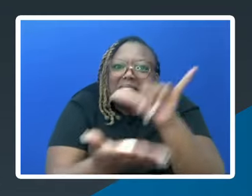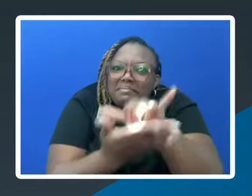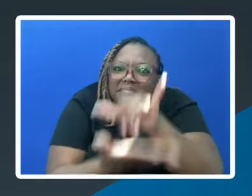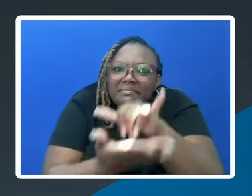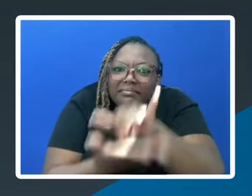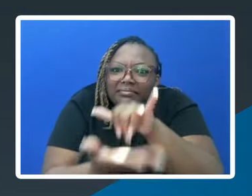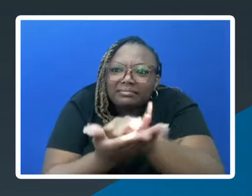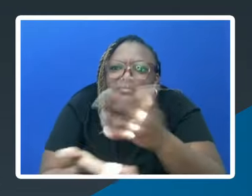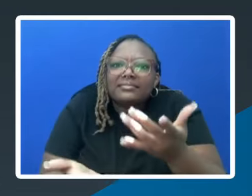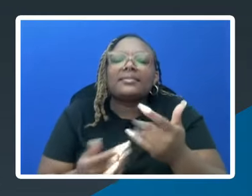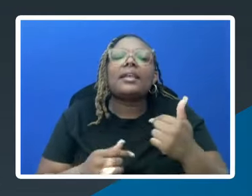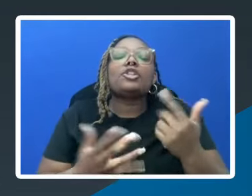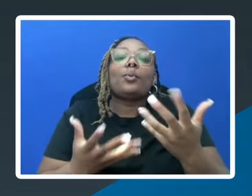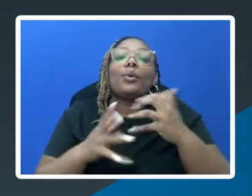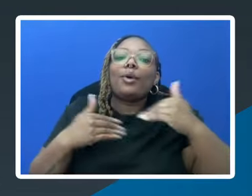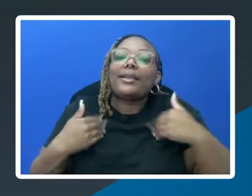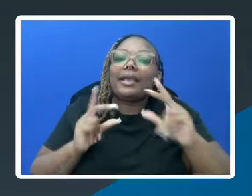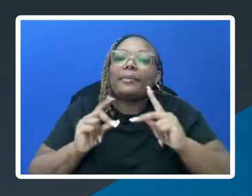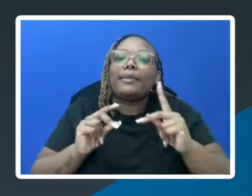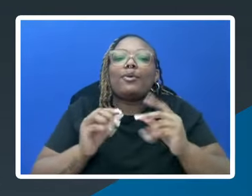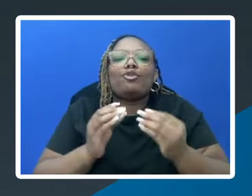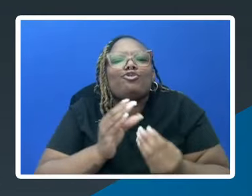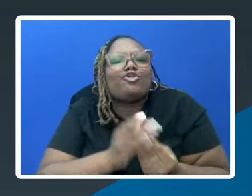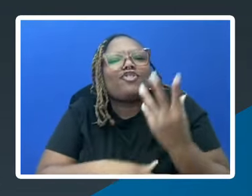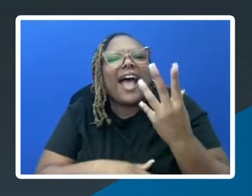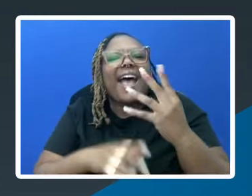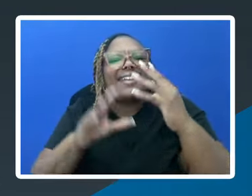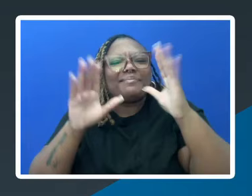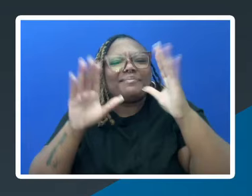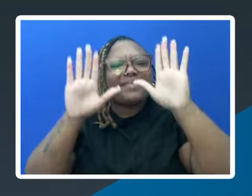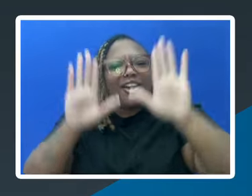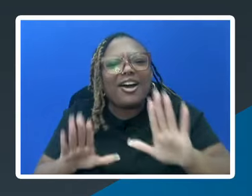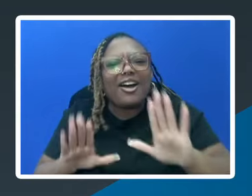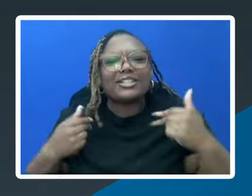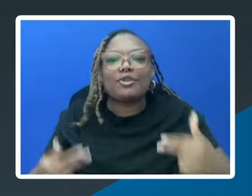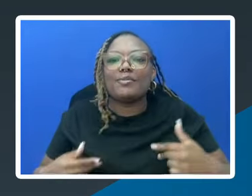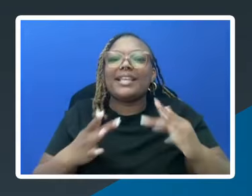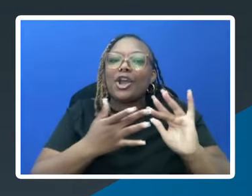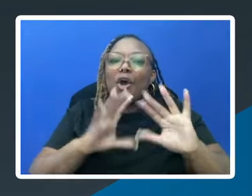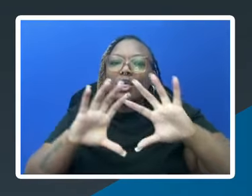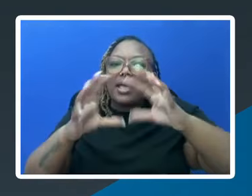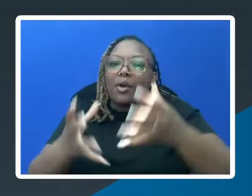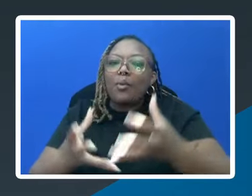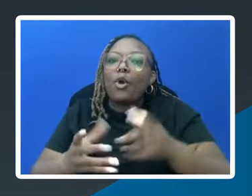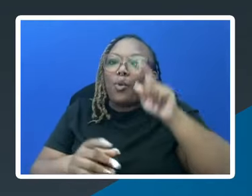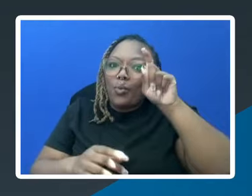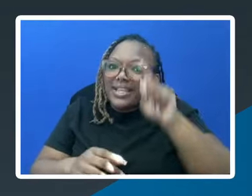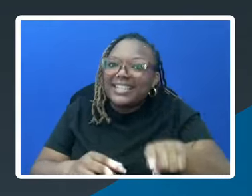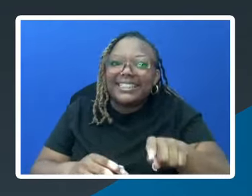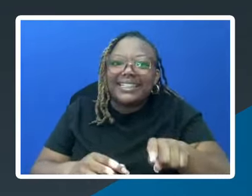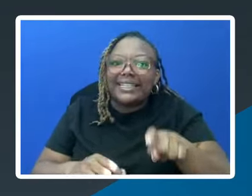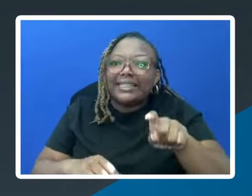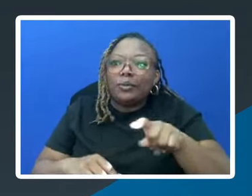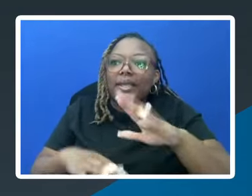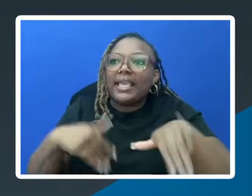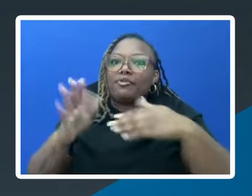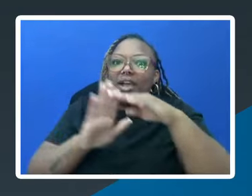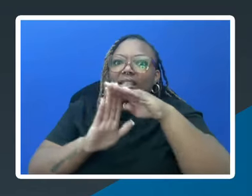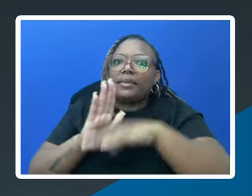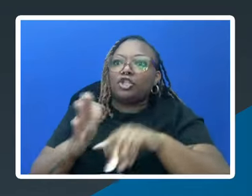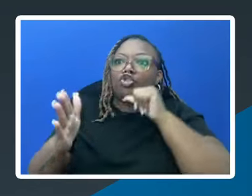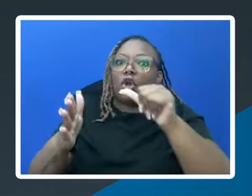young people to learn to thrive and be awesome, amazing humans in a digital world, we have to not give them the list of don'ts, but we have to